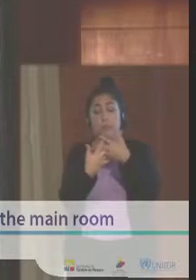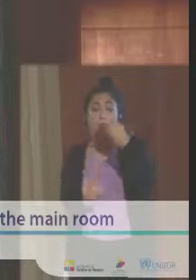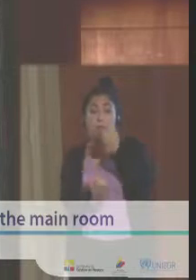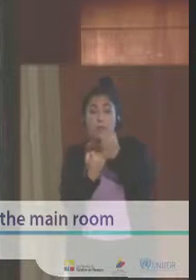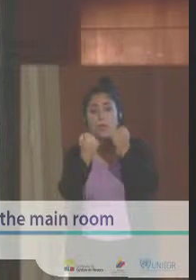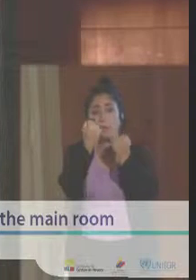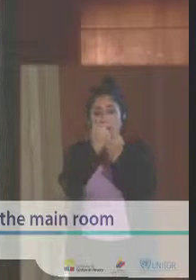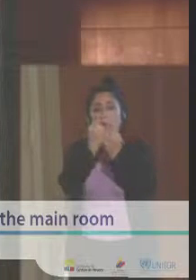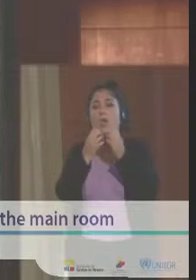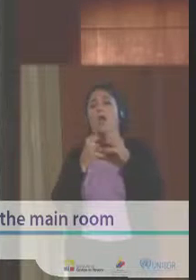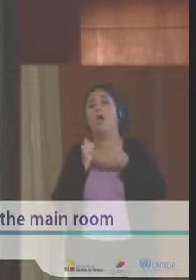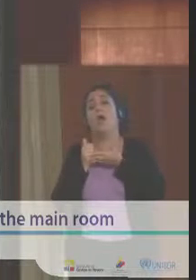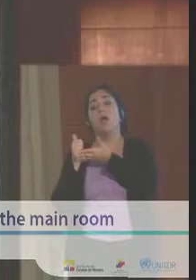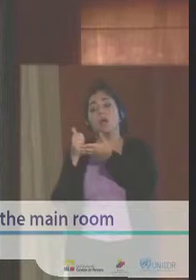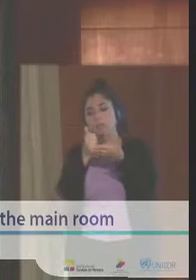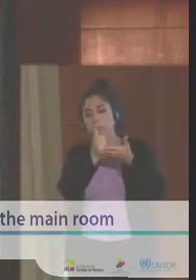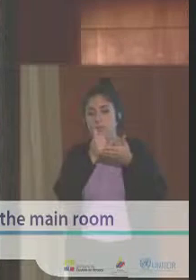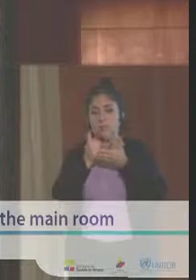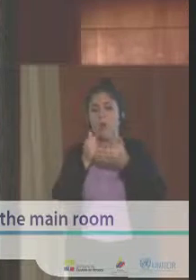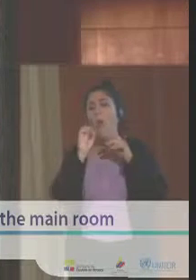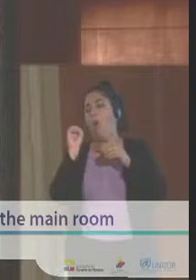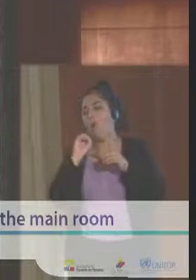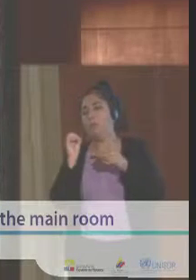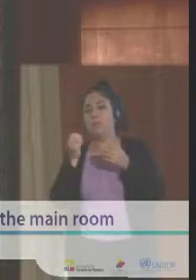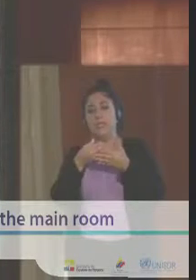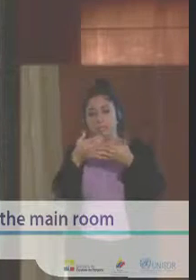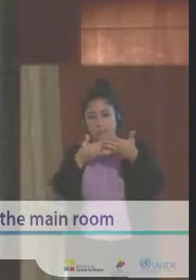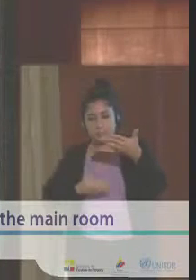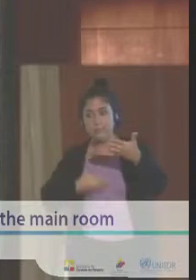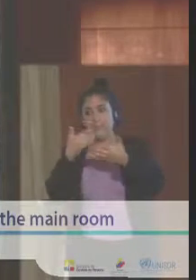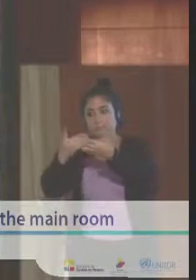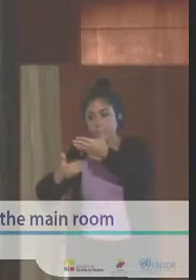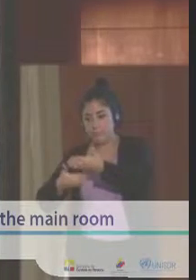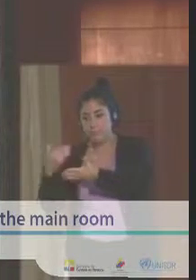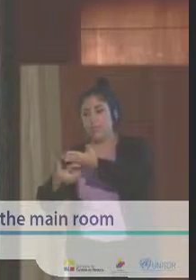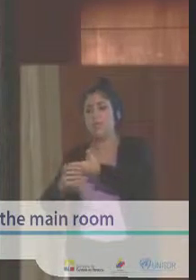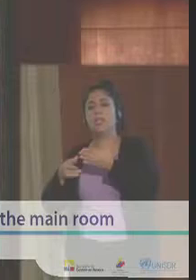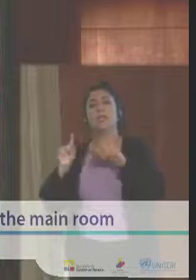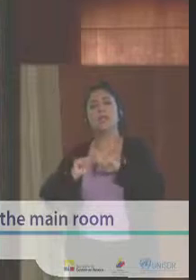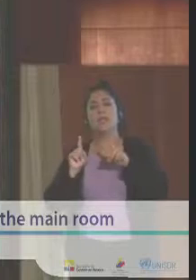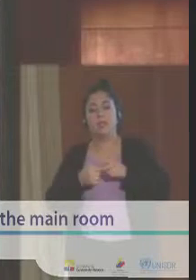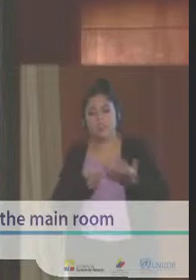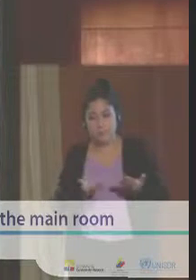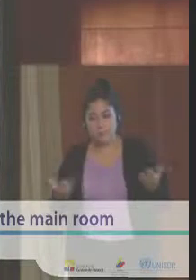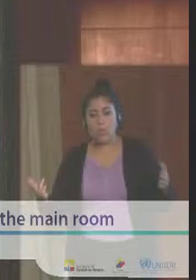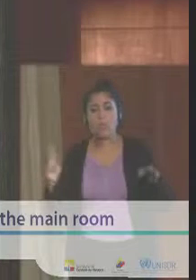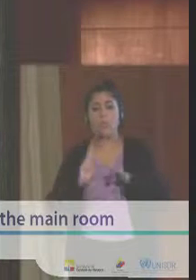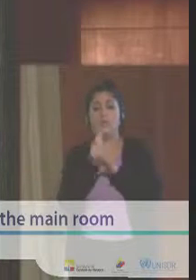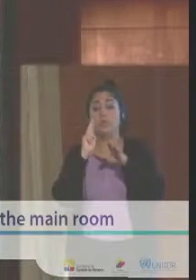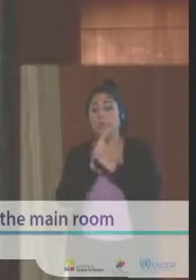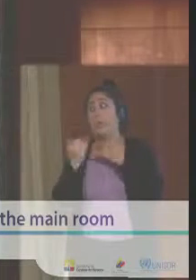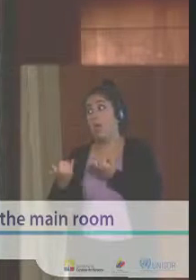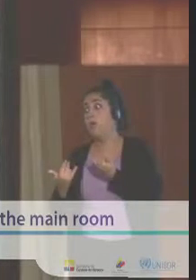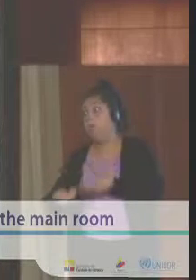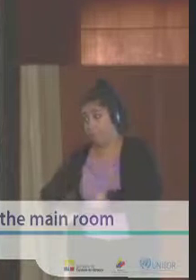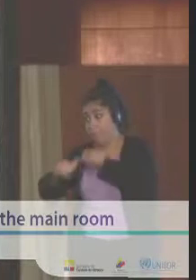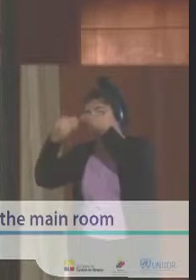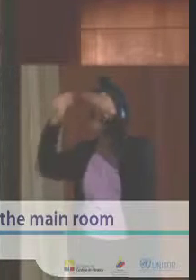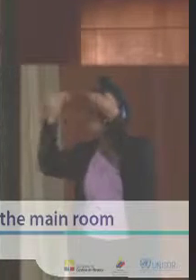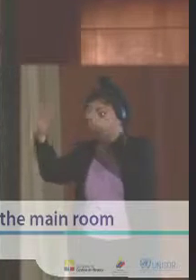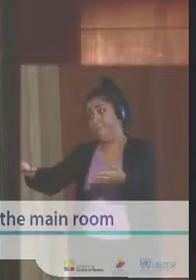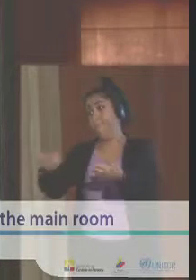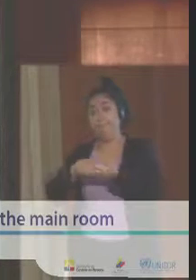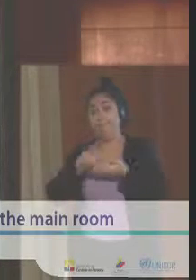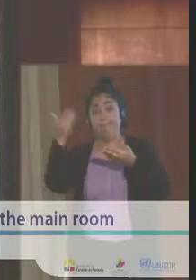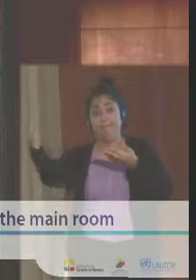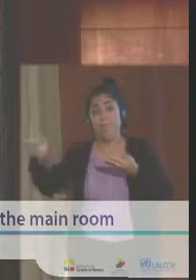institutions, a lot of technical tools, which today